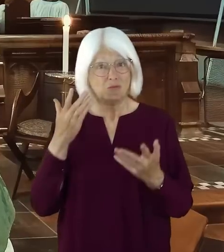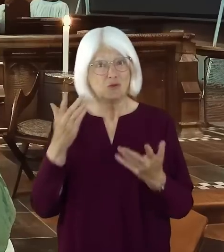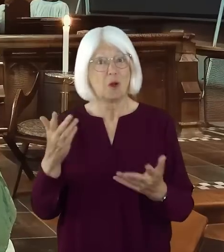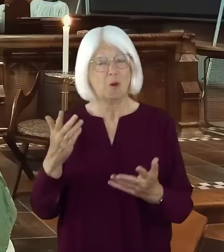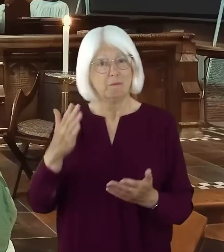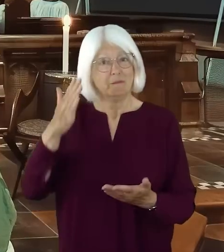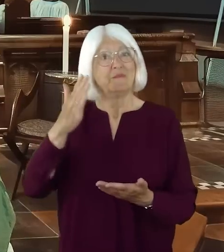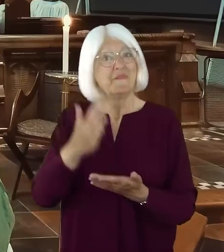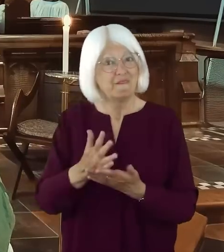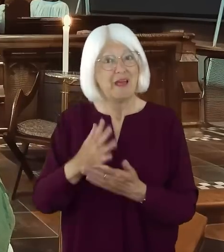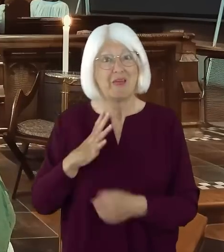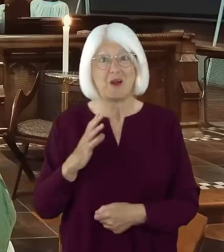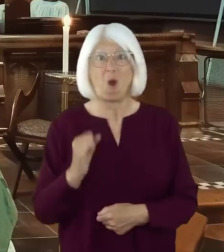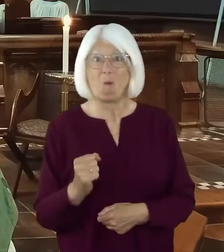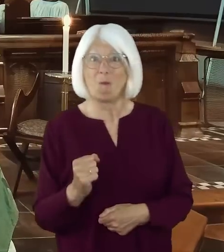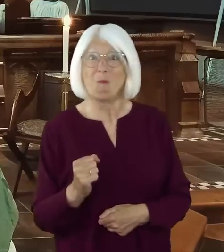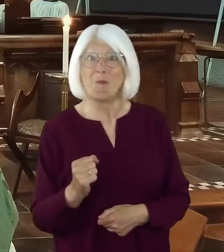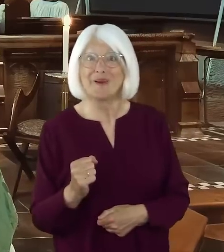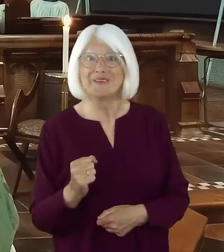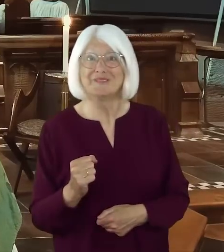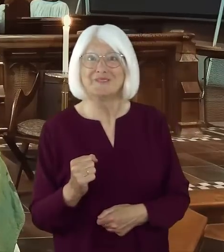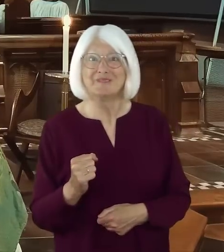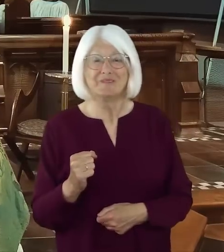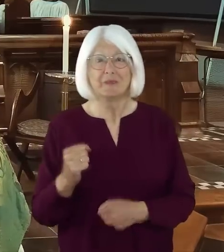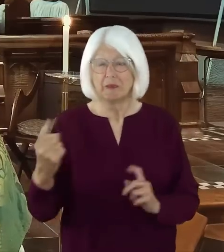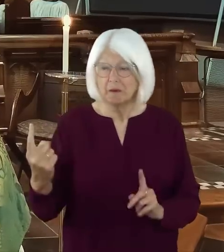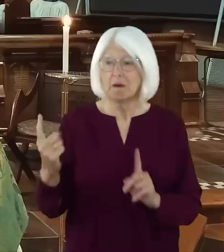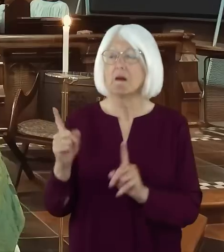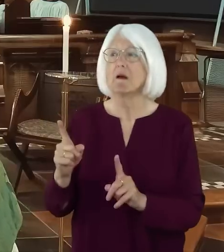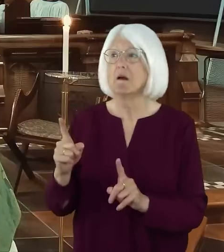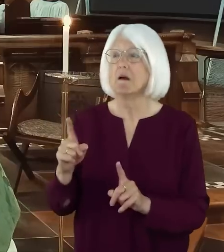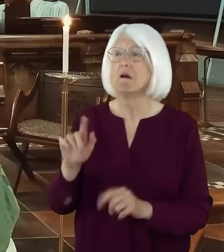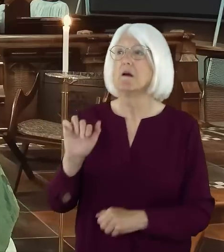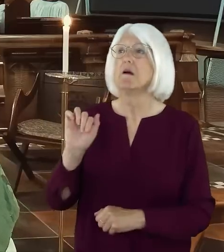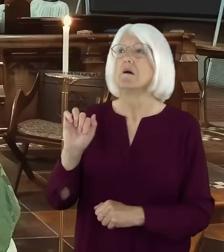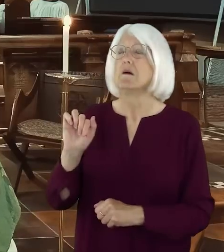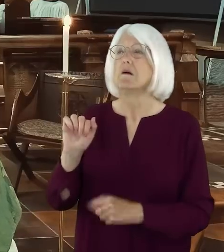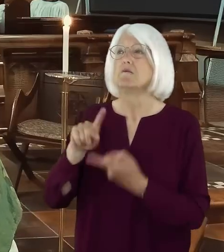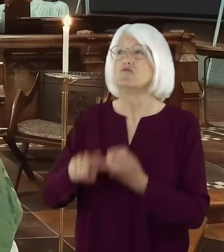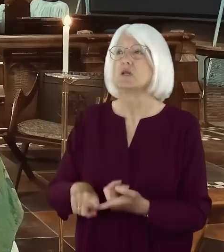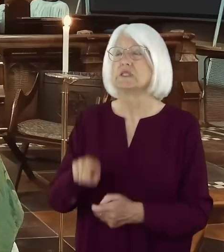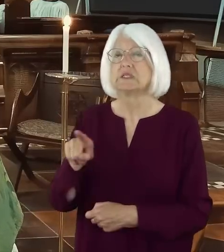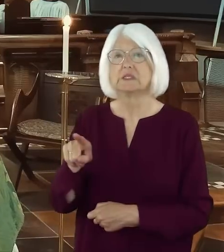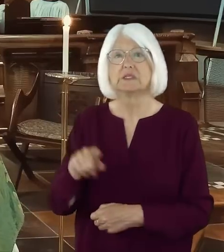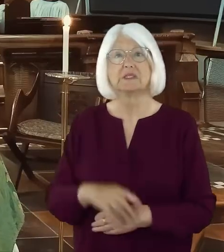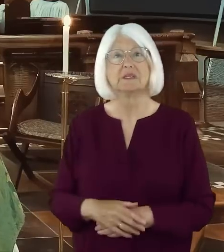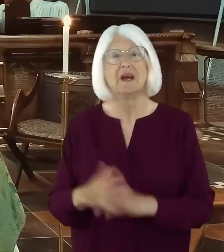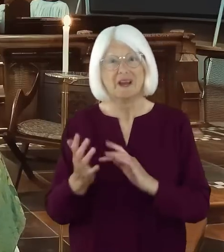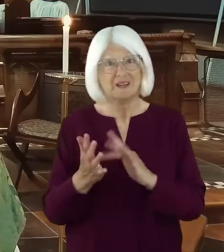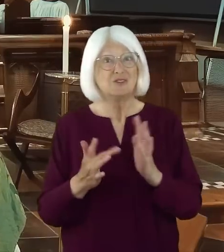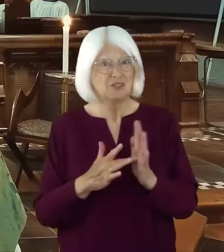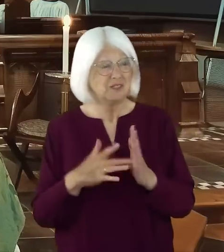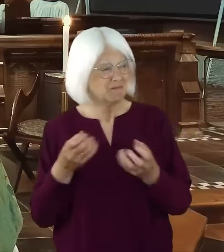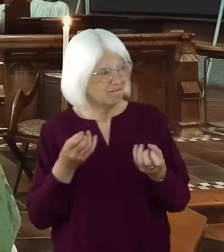hope as they come to him and place themselves into his hands. And Jesus